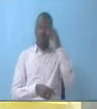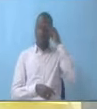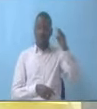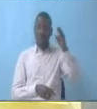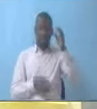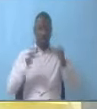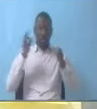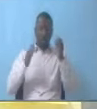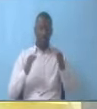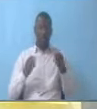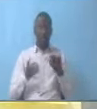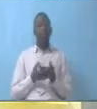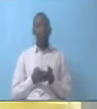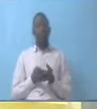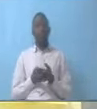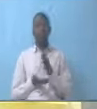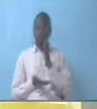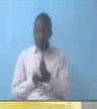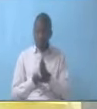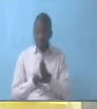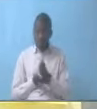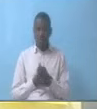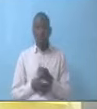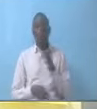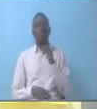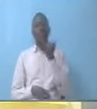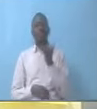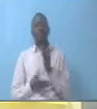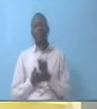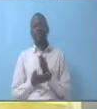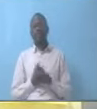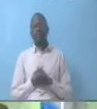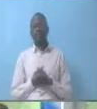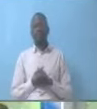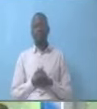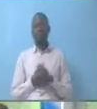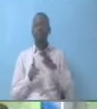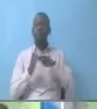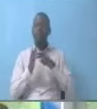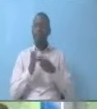ultimately. Yes. So the Attorney General